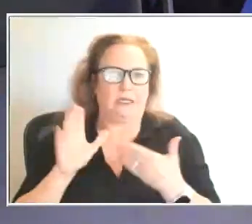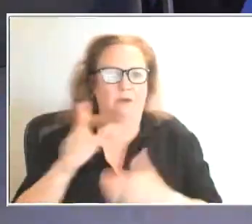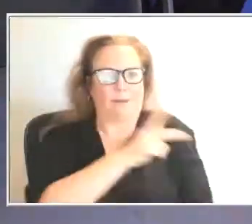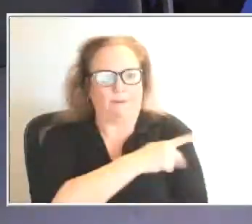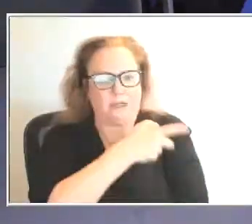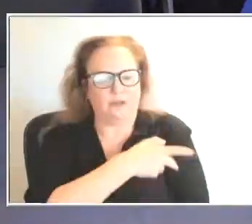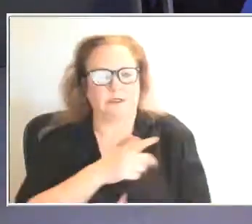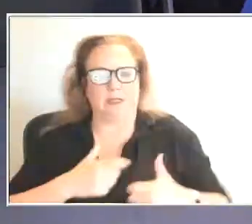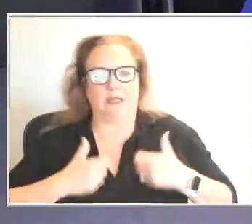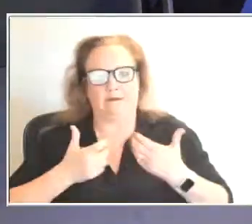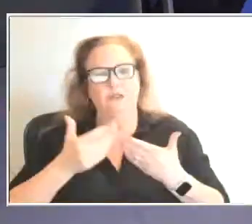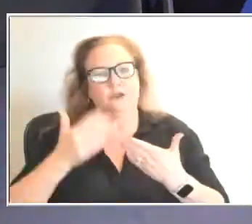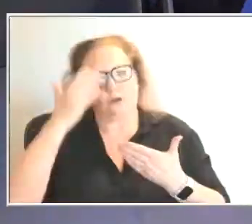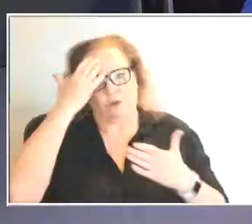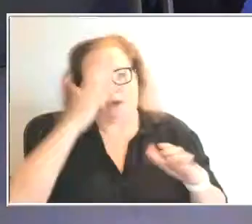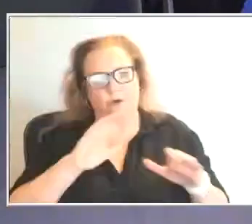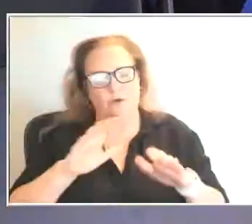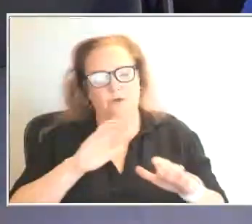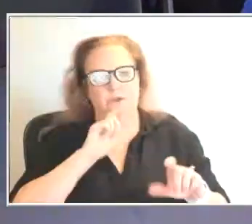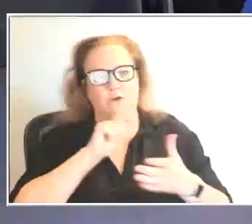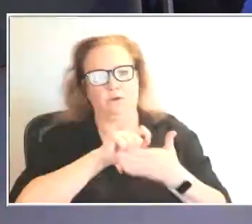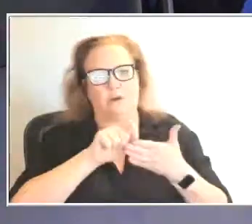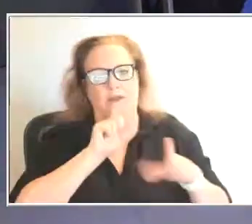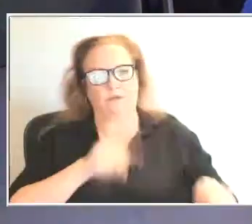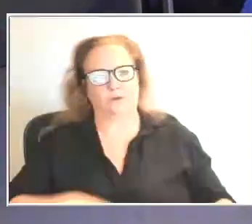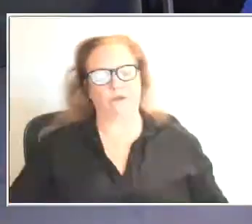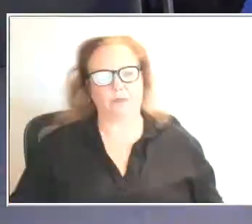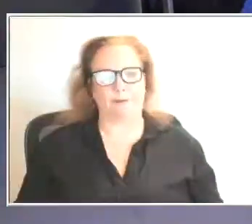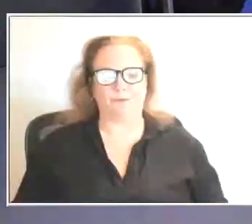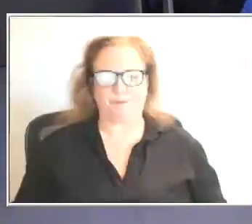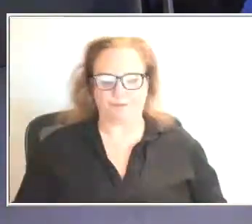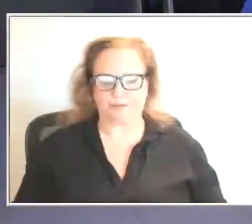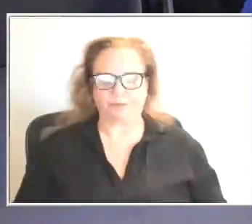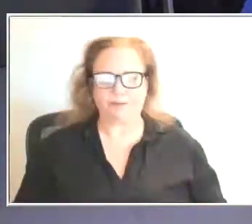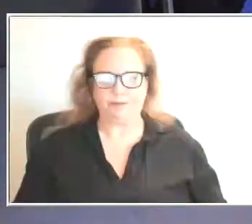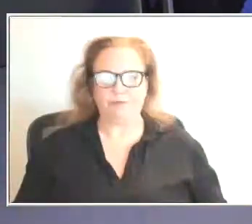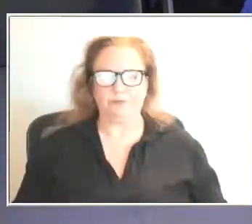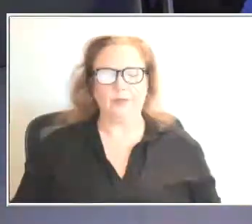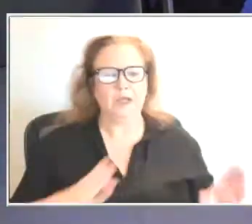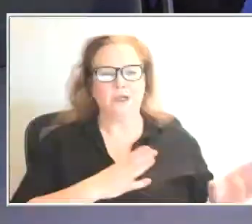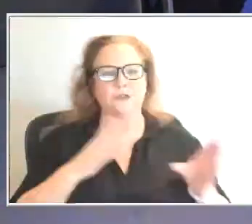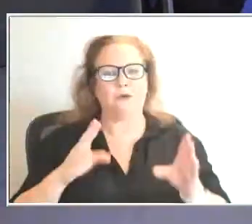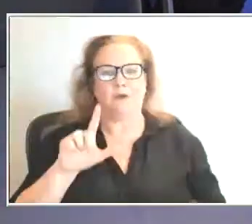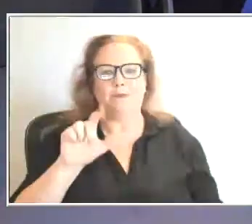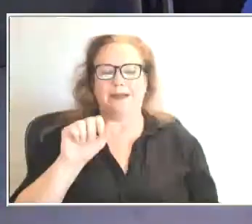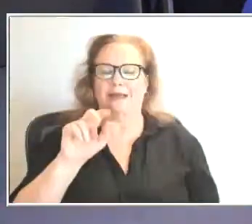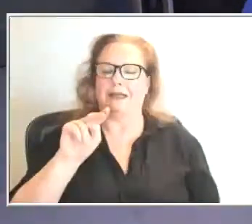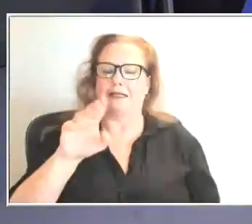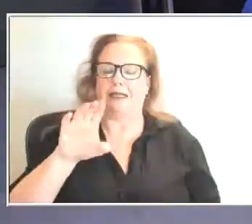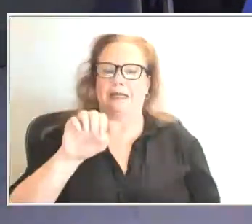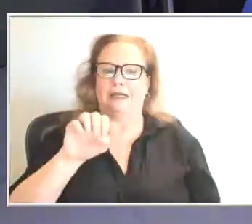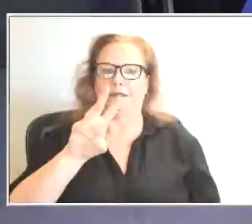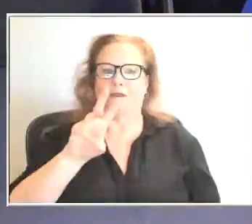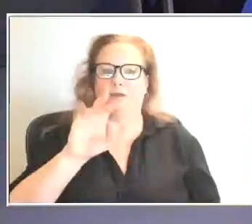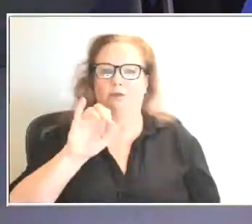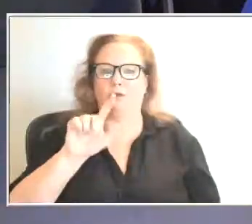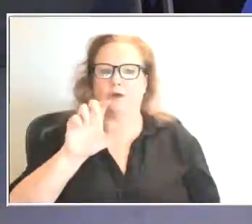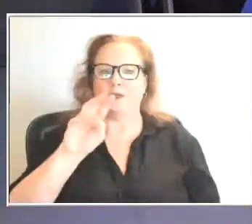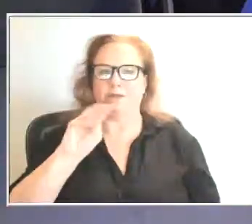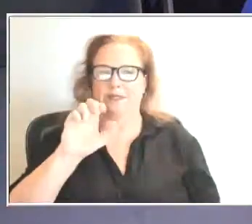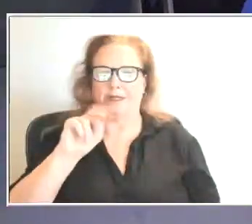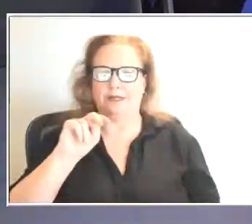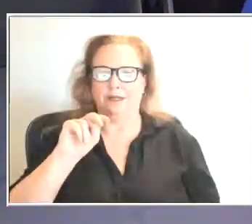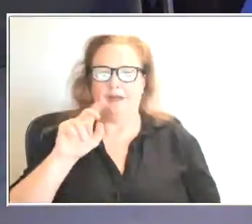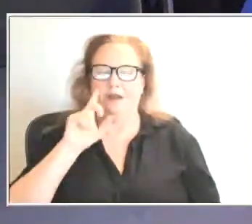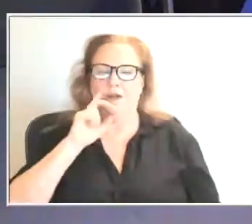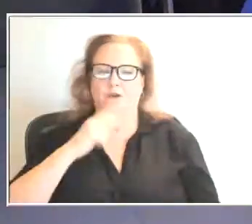really know what they're doing writing those orders. So thank you for that. Yeah. So I'm going to turn now to Lance Williamson. Now, again, you may remember him from being one of our great voices